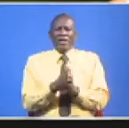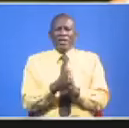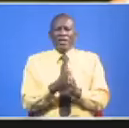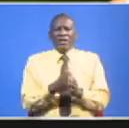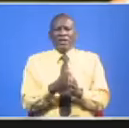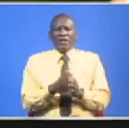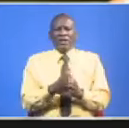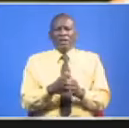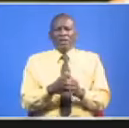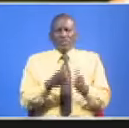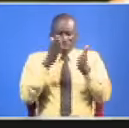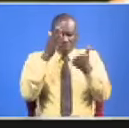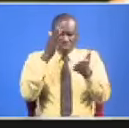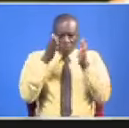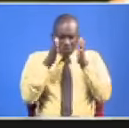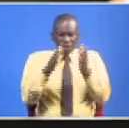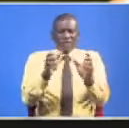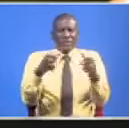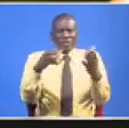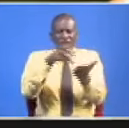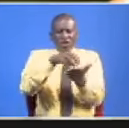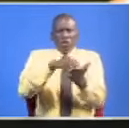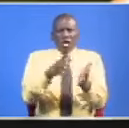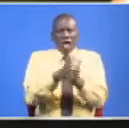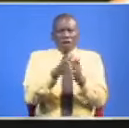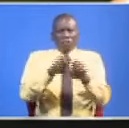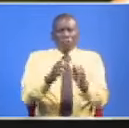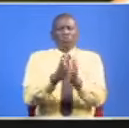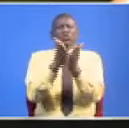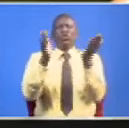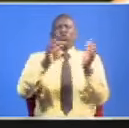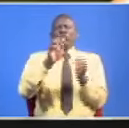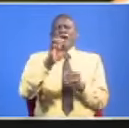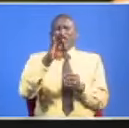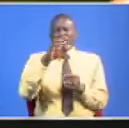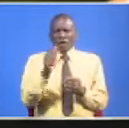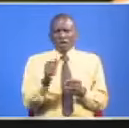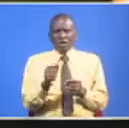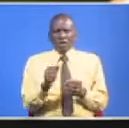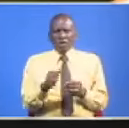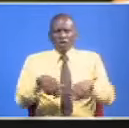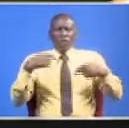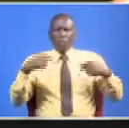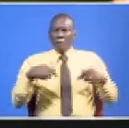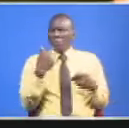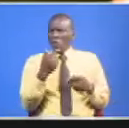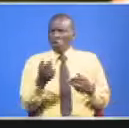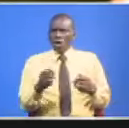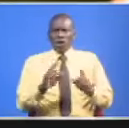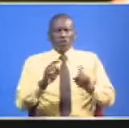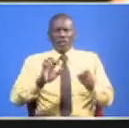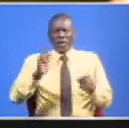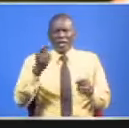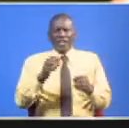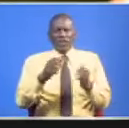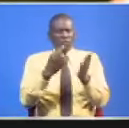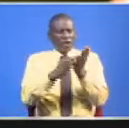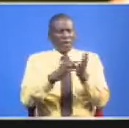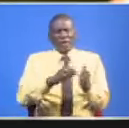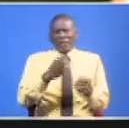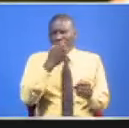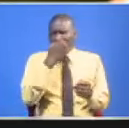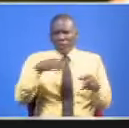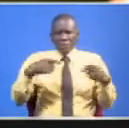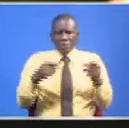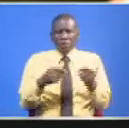linear station, and also then from a Taifa Leo perspective, for audiences not just Kenya, but Kenya, Uganda, and Tanzania, which